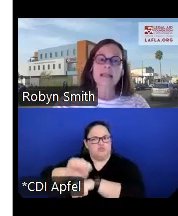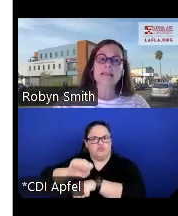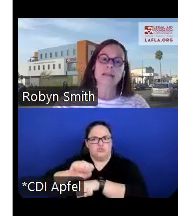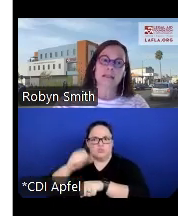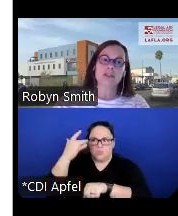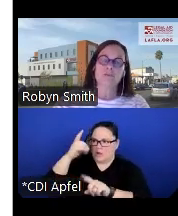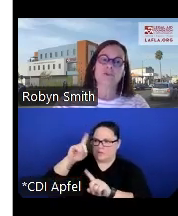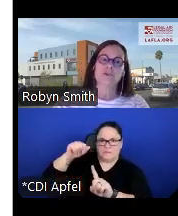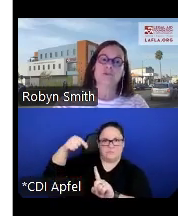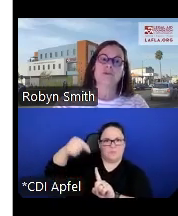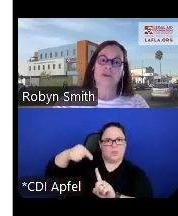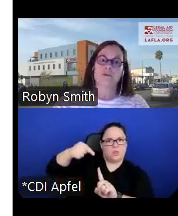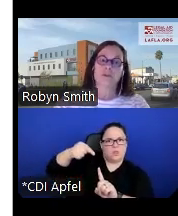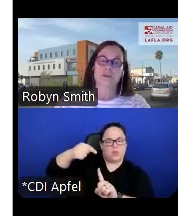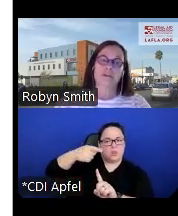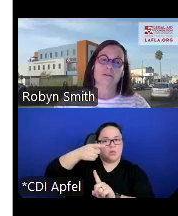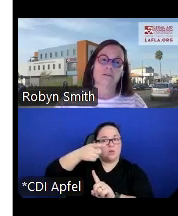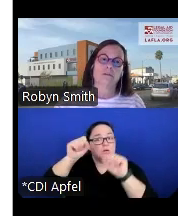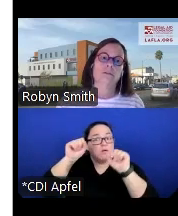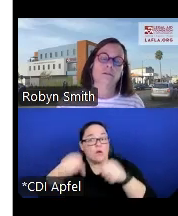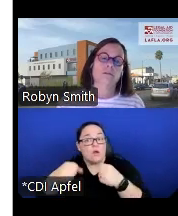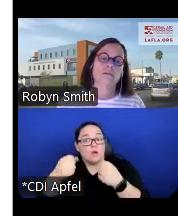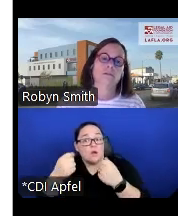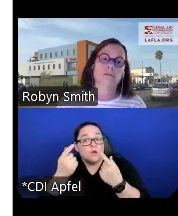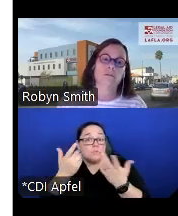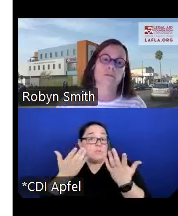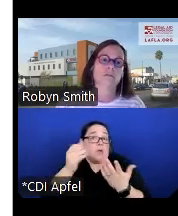complete cancellation of your student loans.